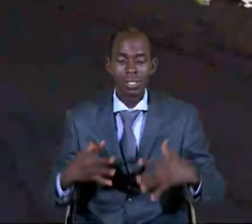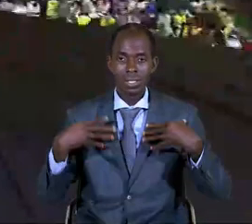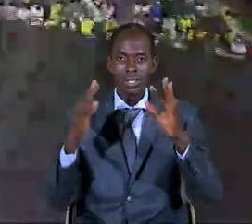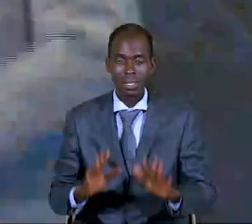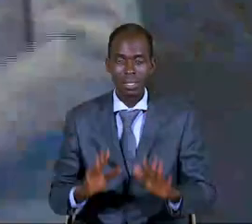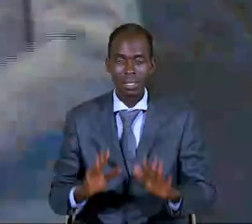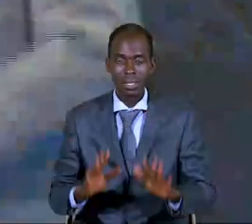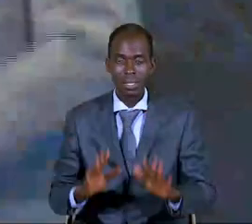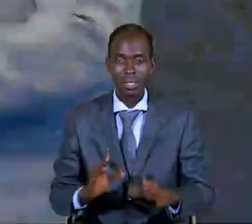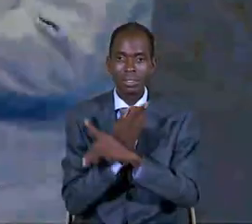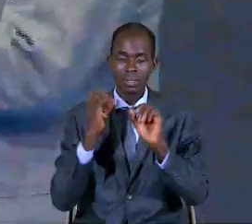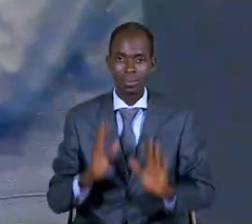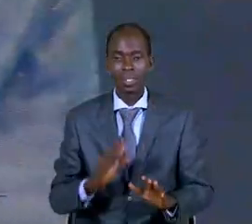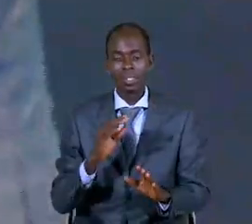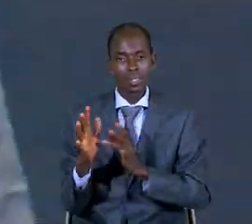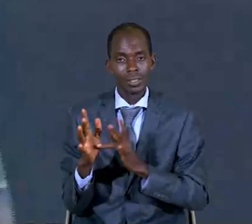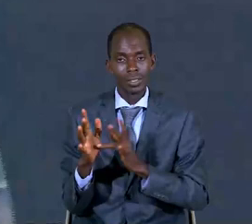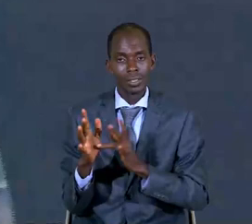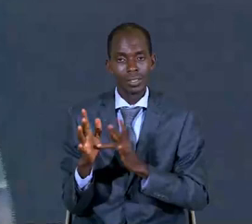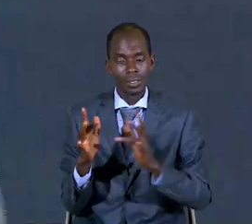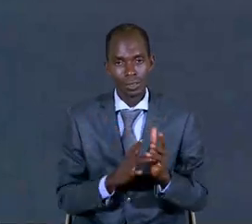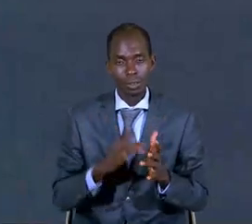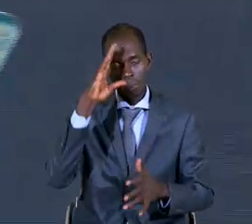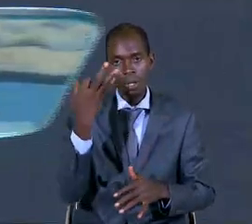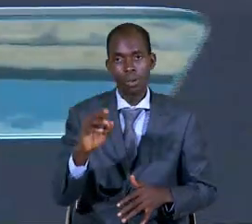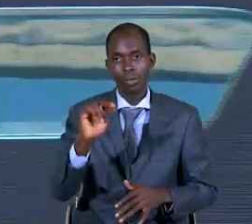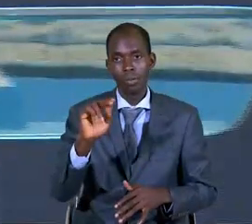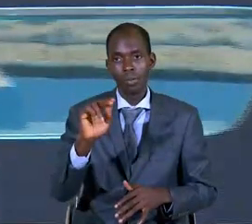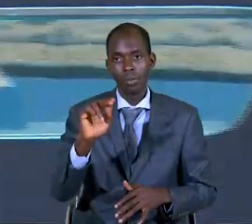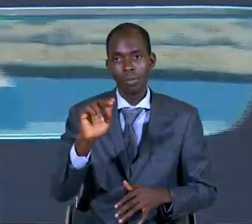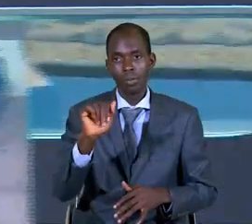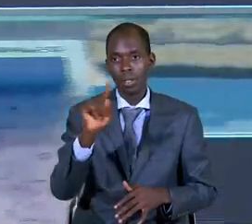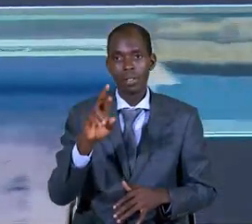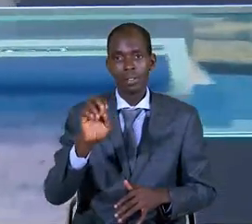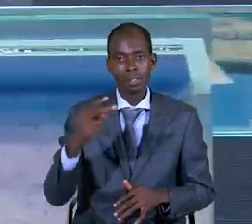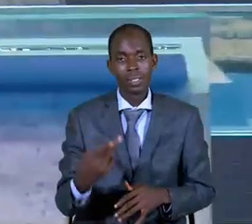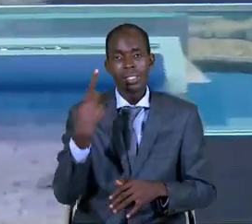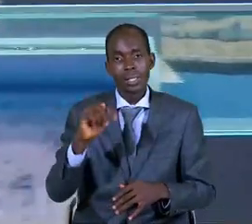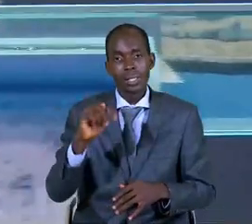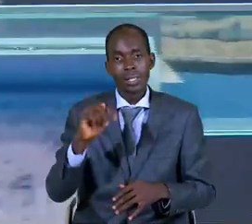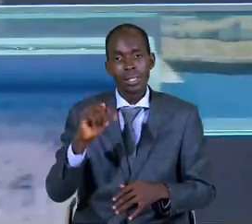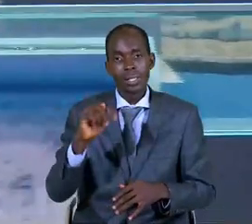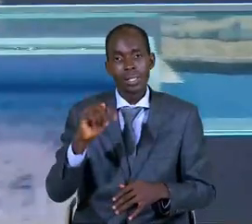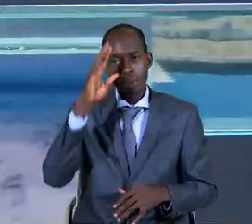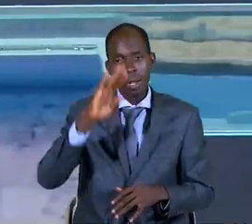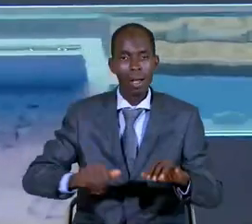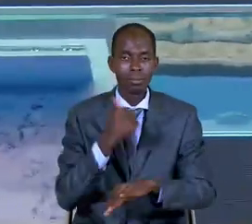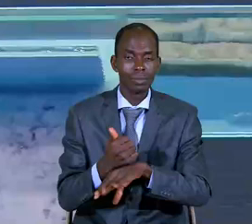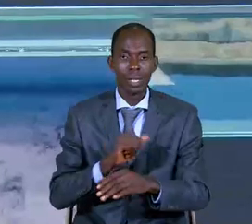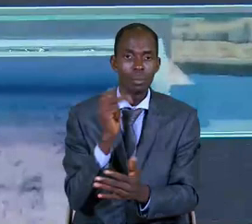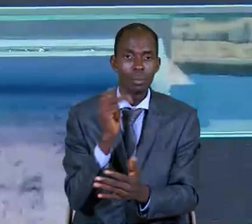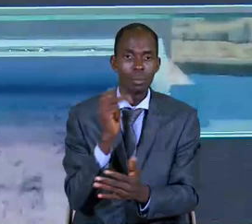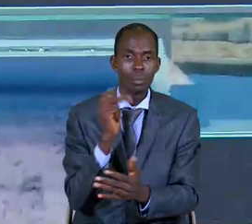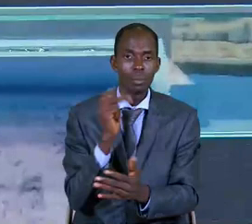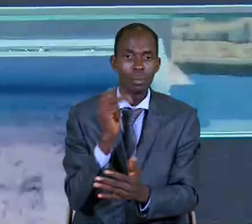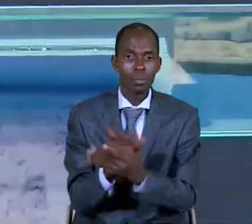Jesus of Nazareth, a man approved of God among you by